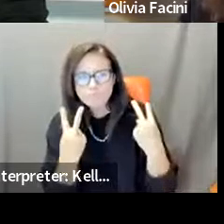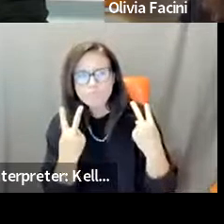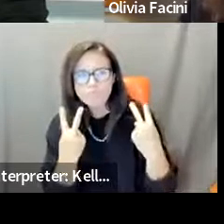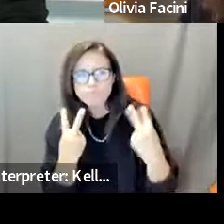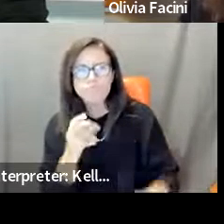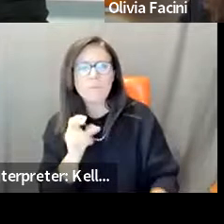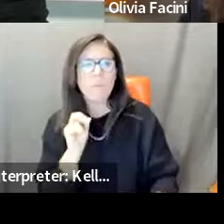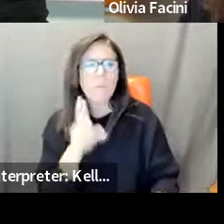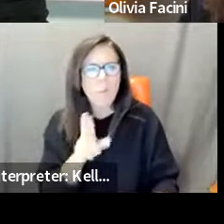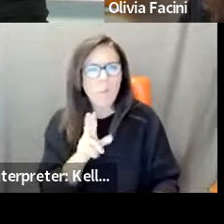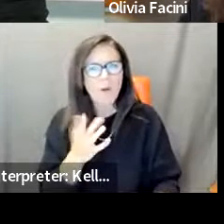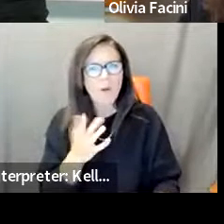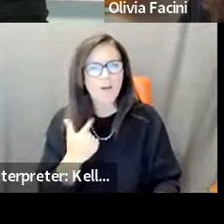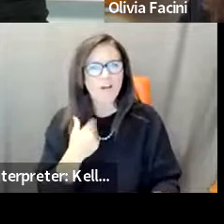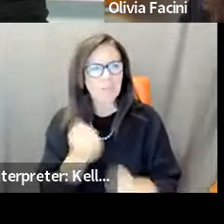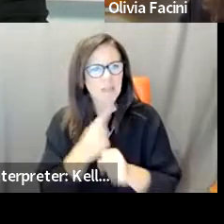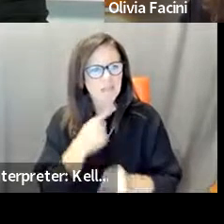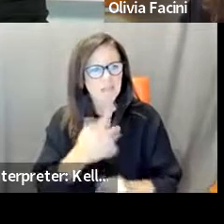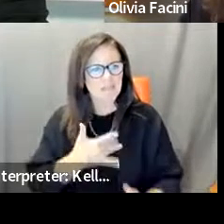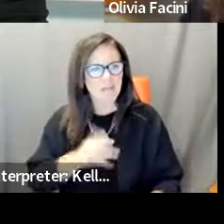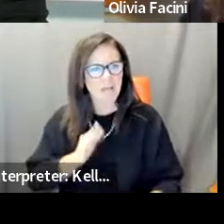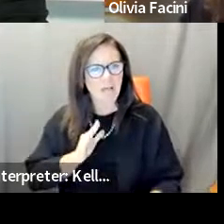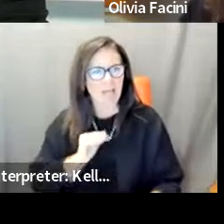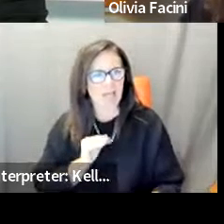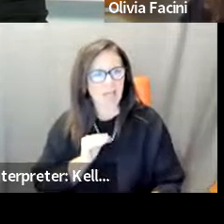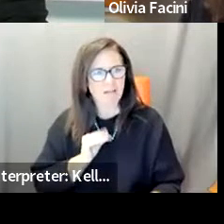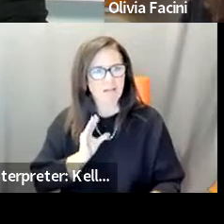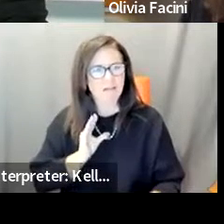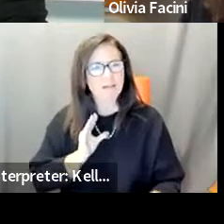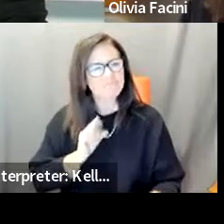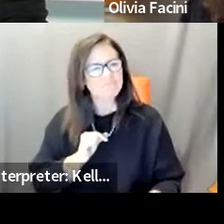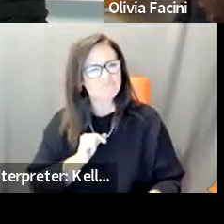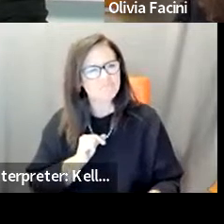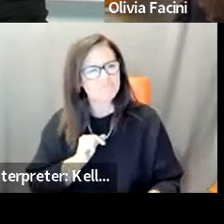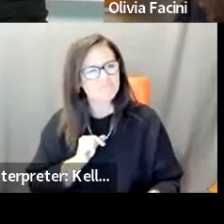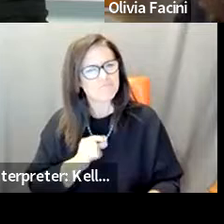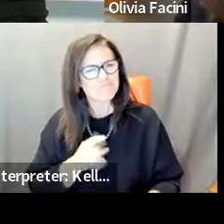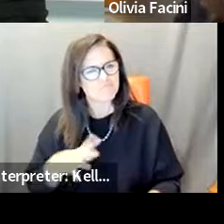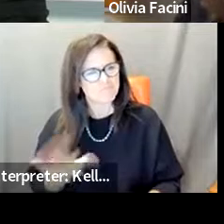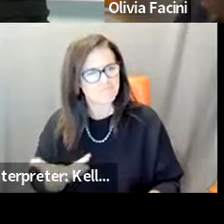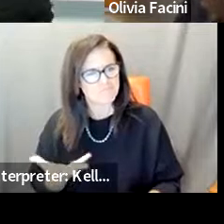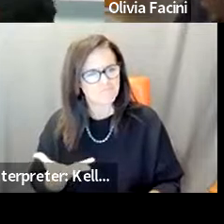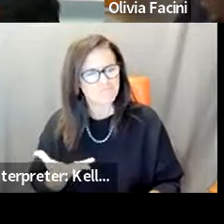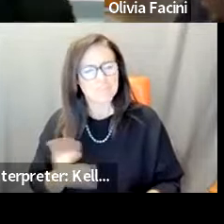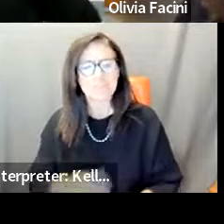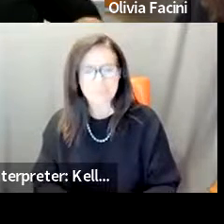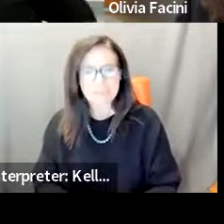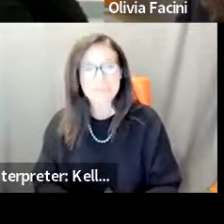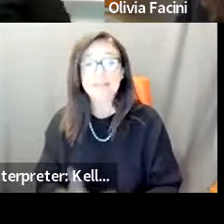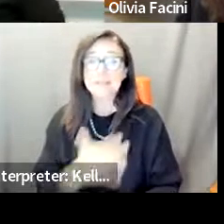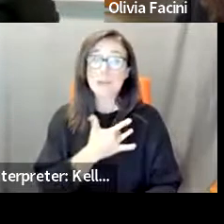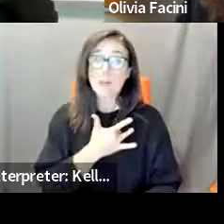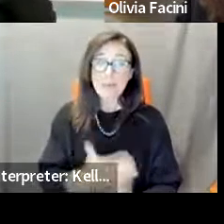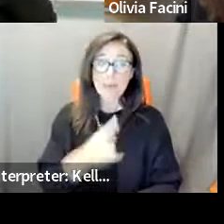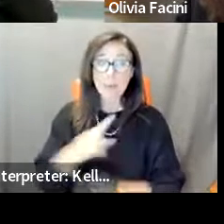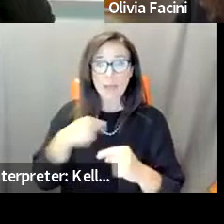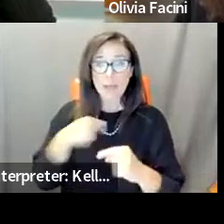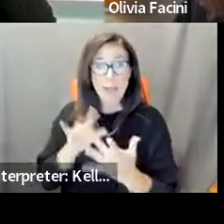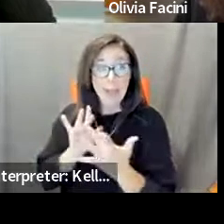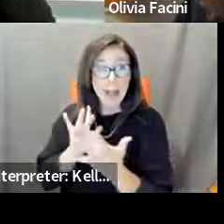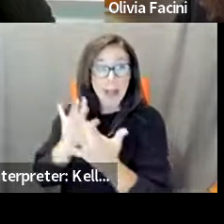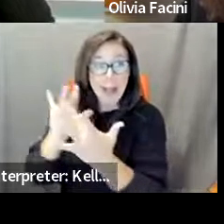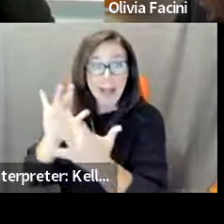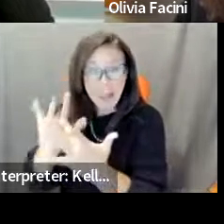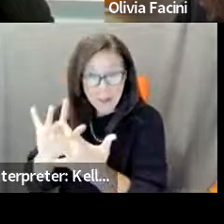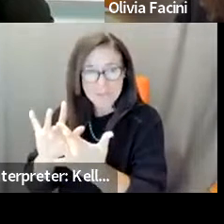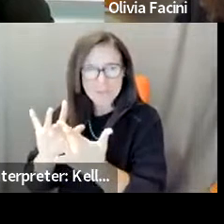I'm unfamiliar with a certain venue, I can pretty much tell how they're gonna, how the access